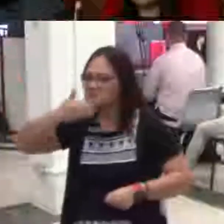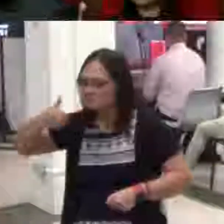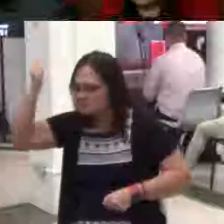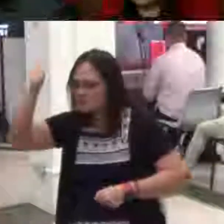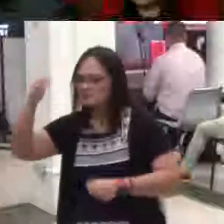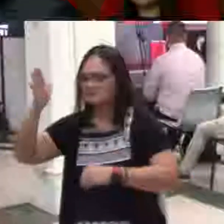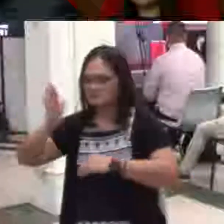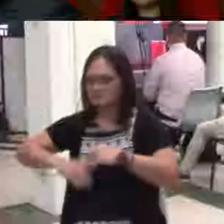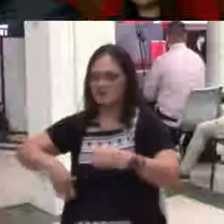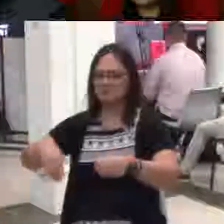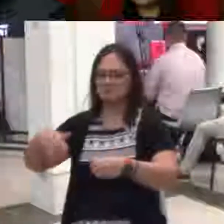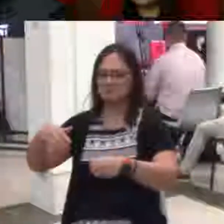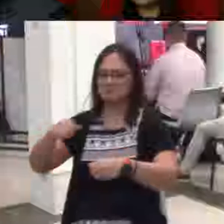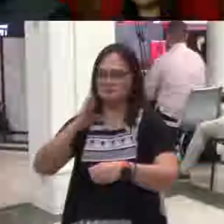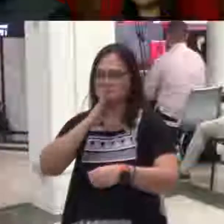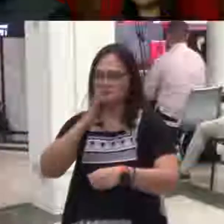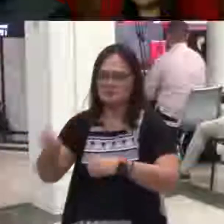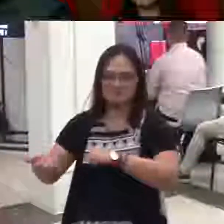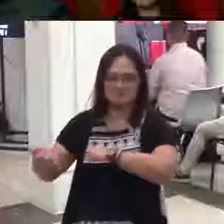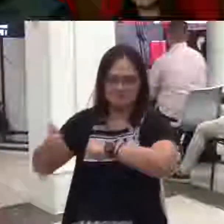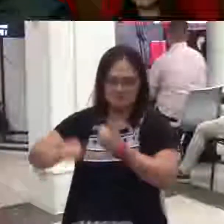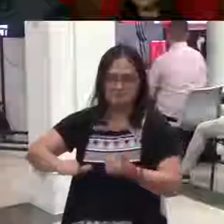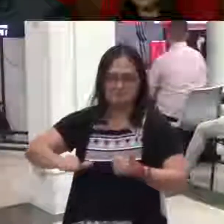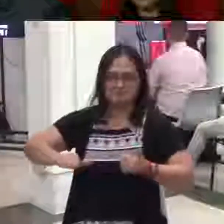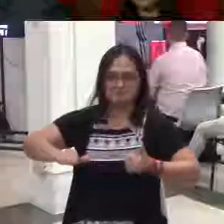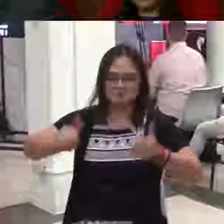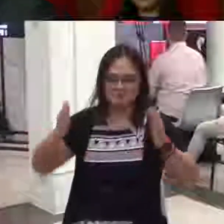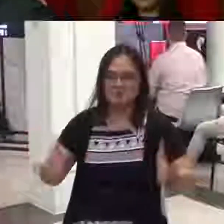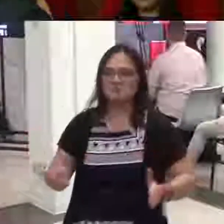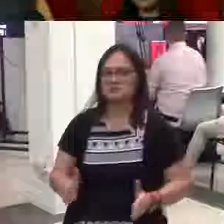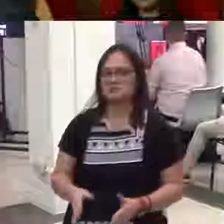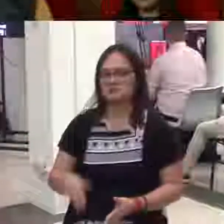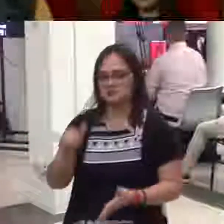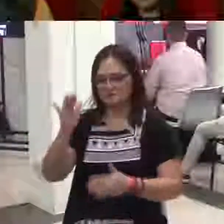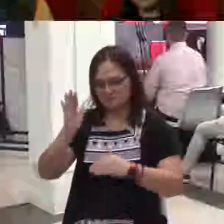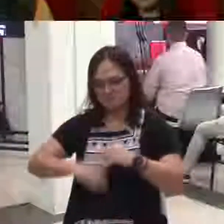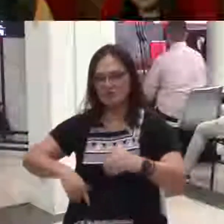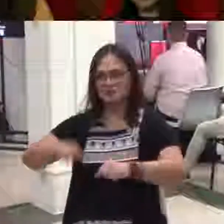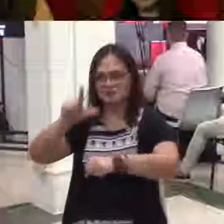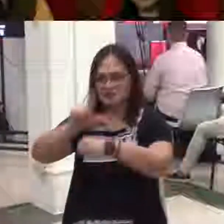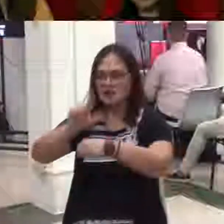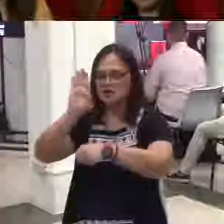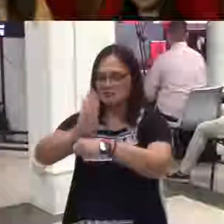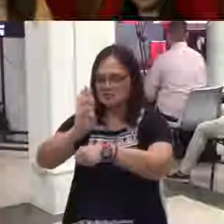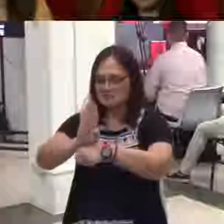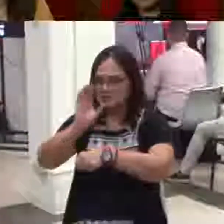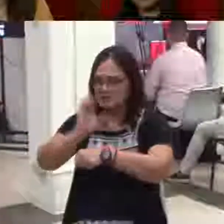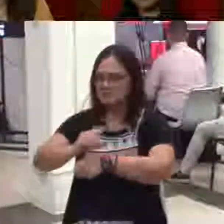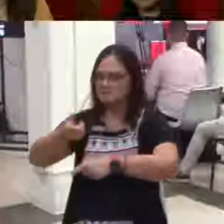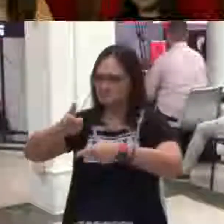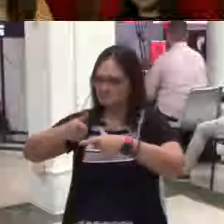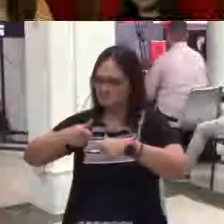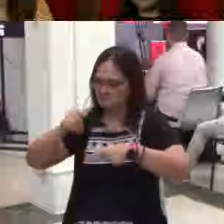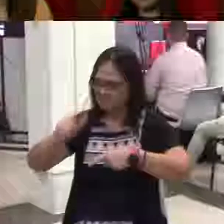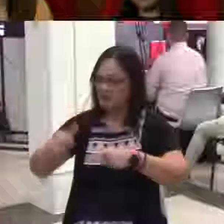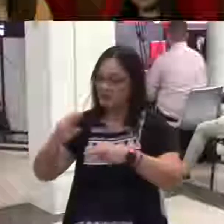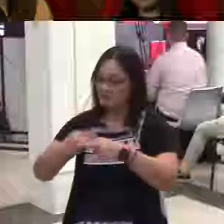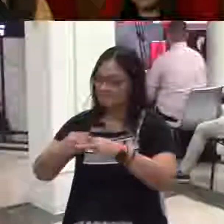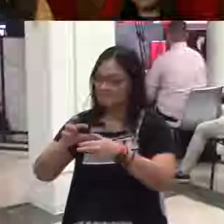Christ is greater than being lighthouse the name of our Lord Jesus Christ is greater than the looks of this building